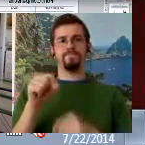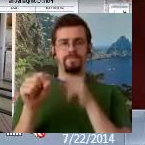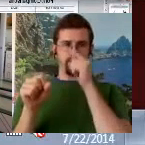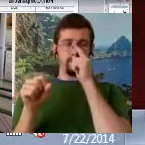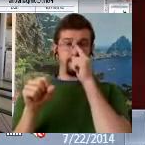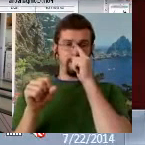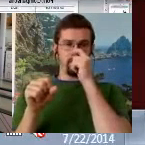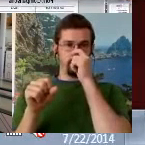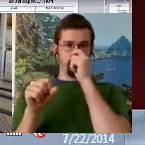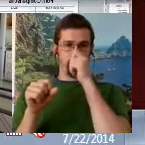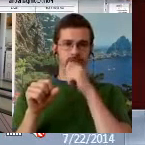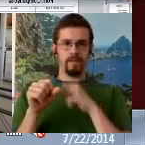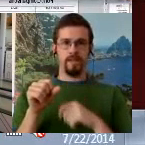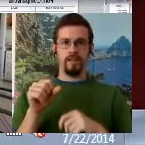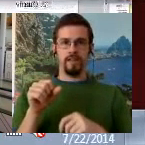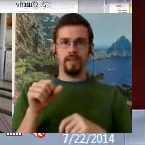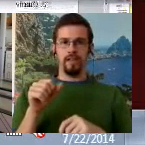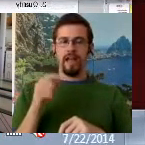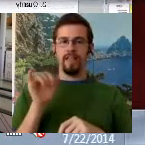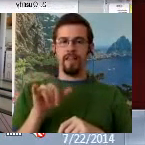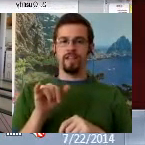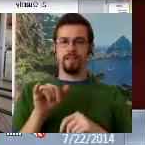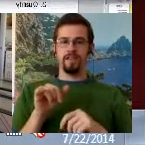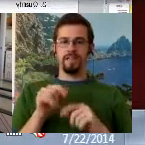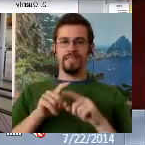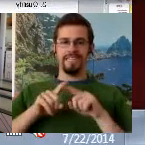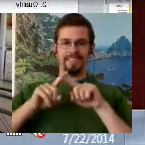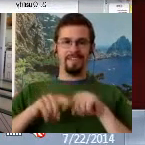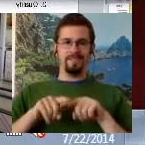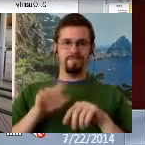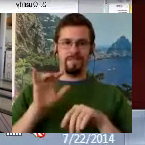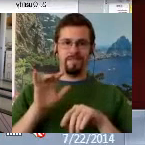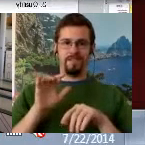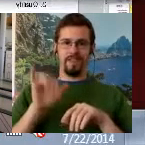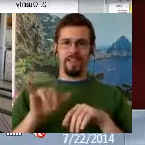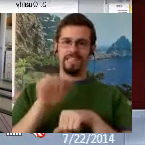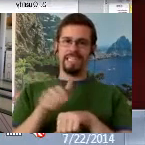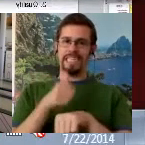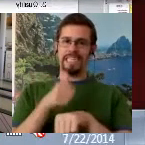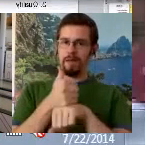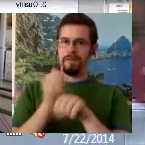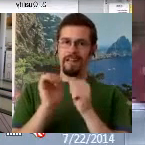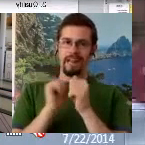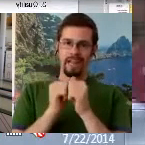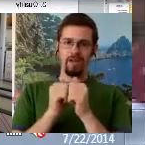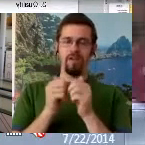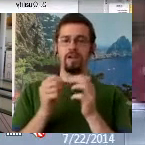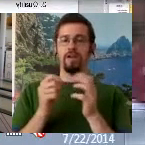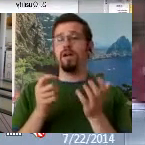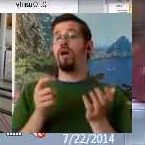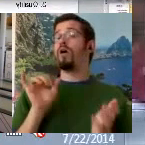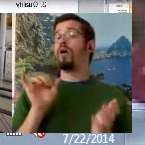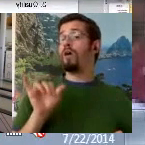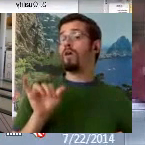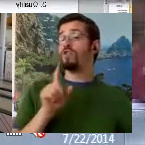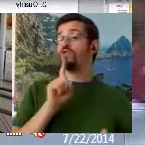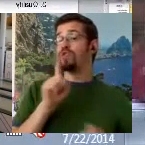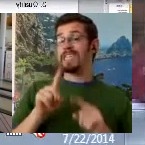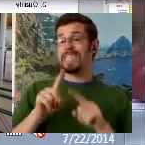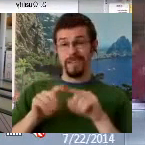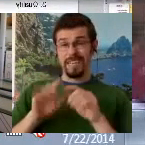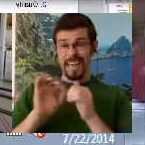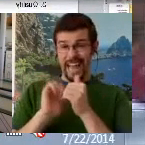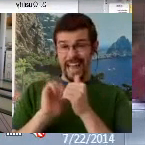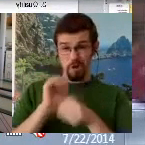I said, the symbols can look fuzzy depending in some of the setups. I see. So it just depends on how your computer was set up. Is that